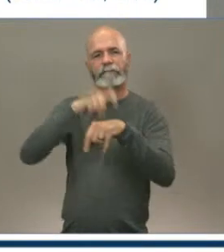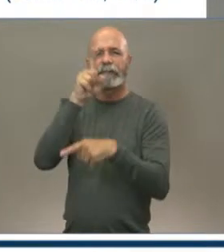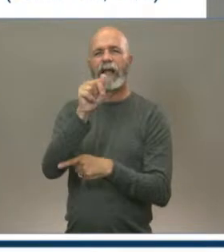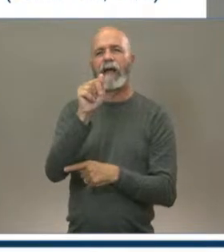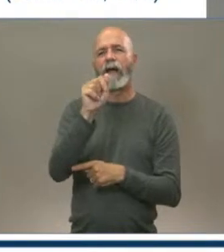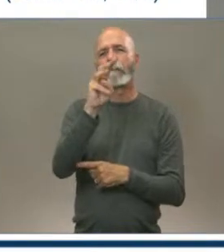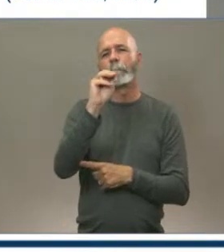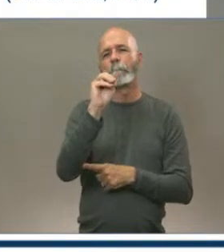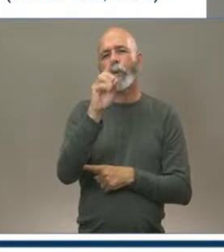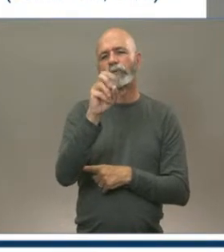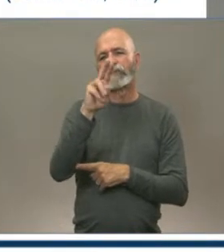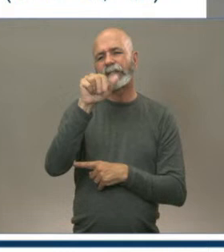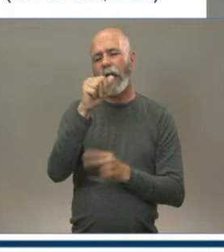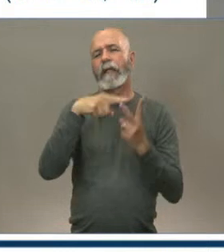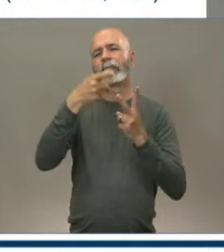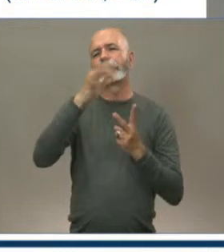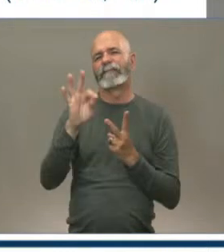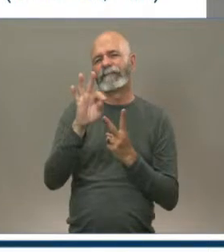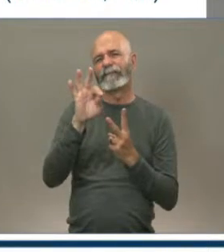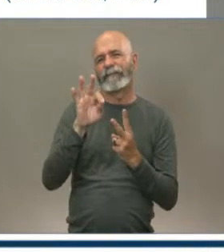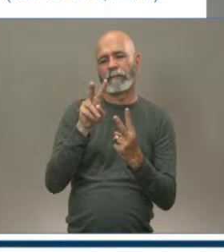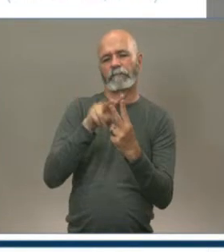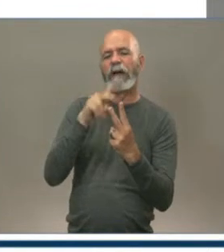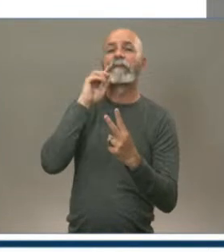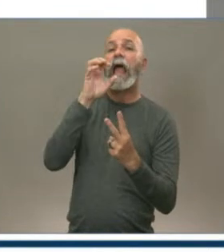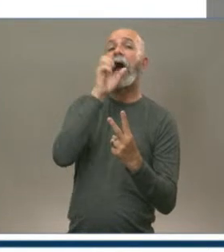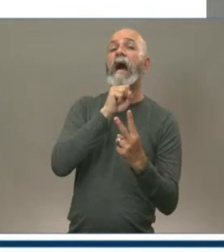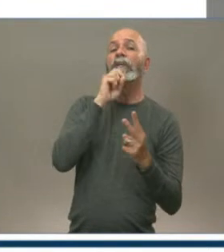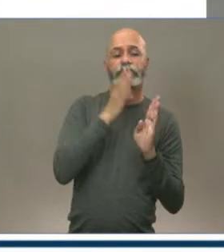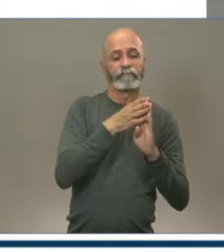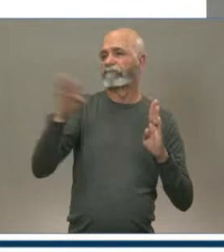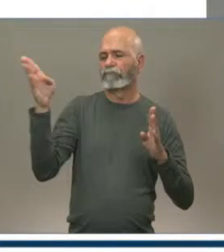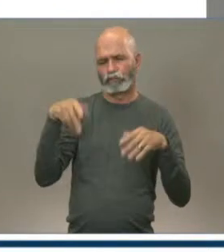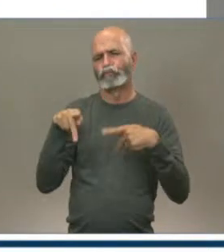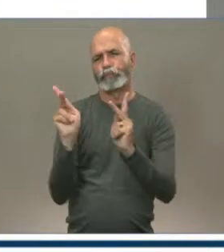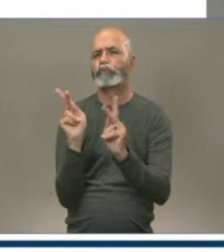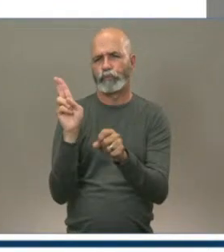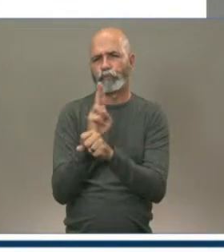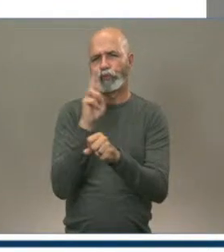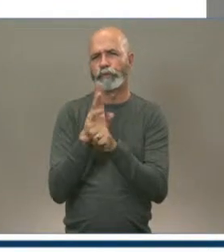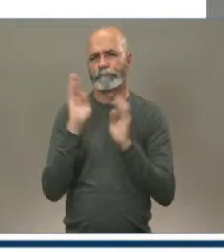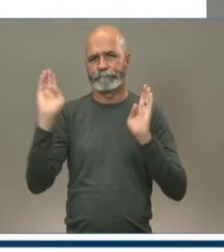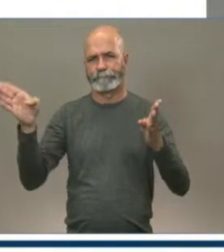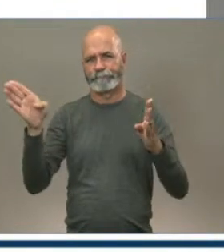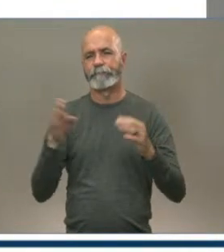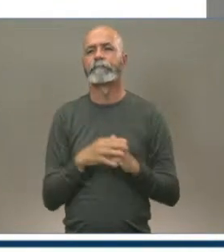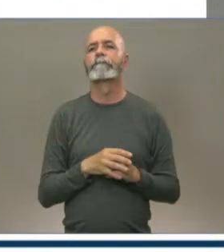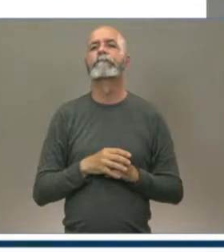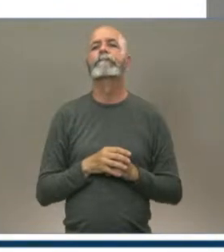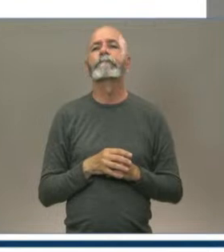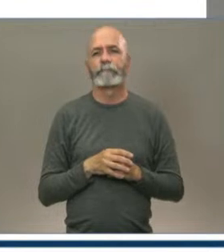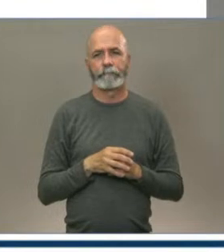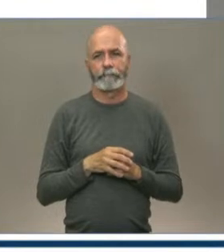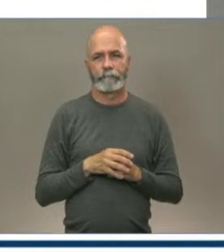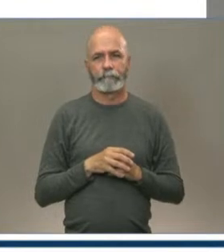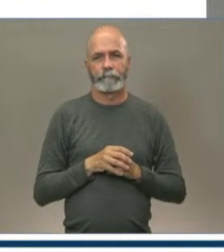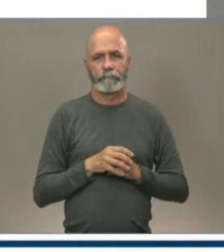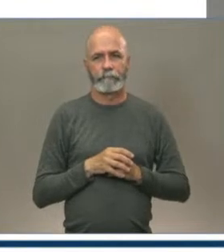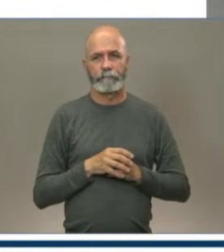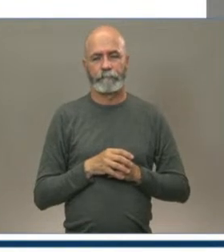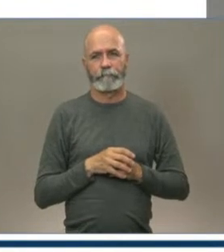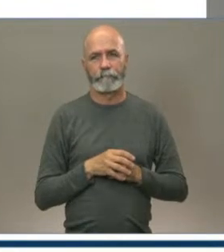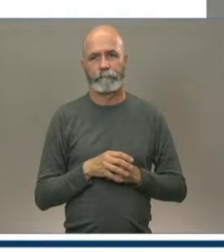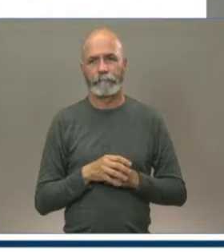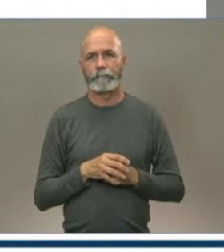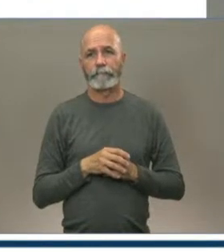eligibility completely overlaps. As we move these bookings to Pfizer and Moderna as soon as possible, I ask